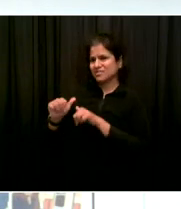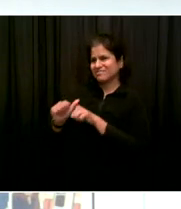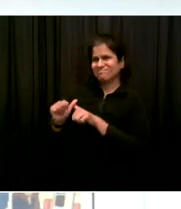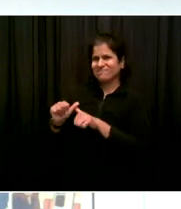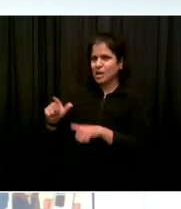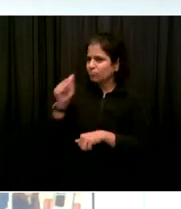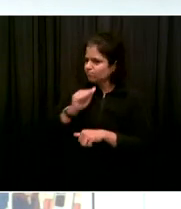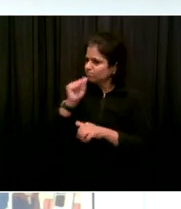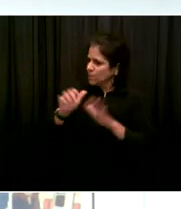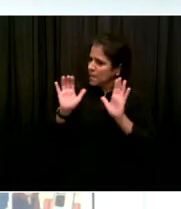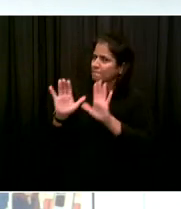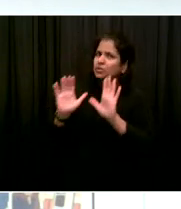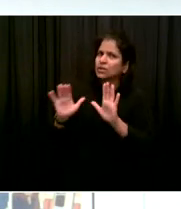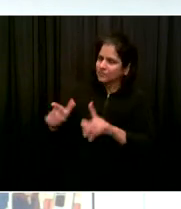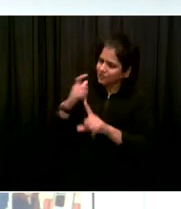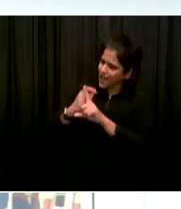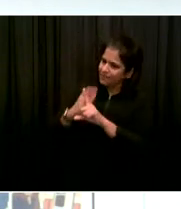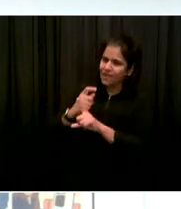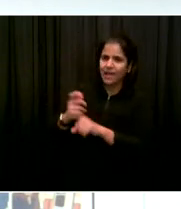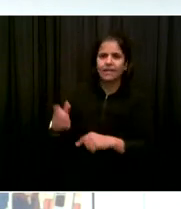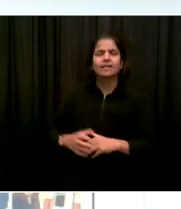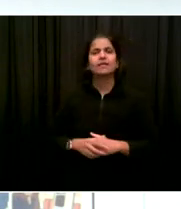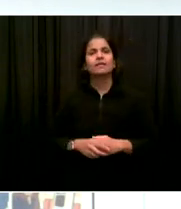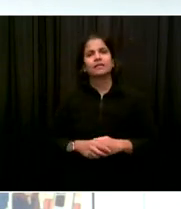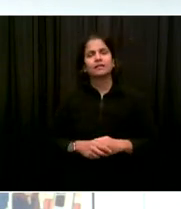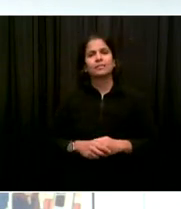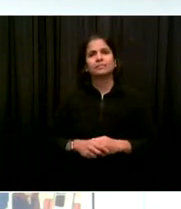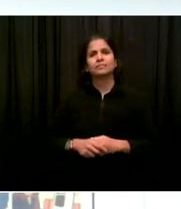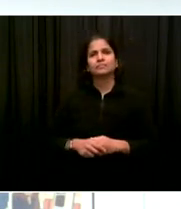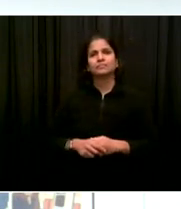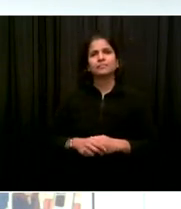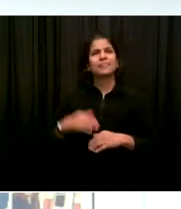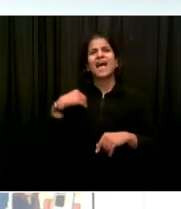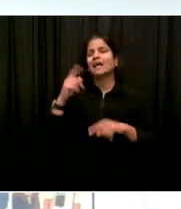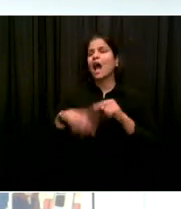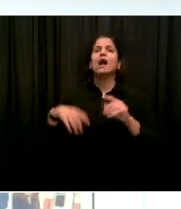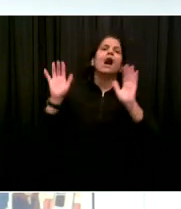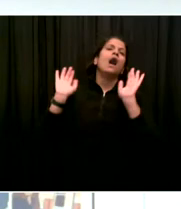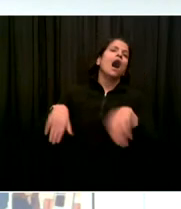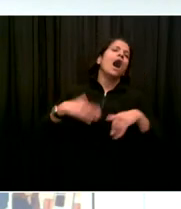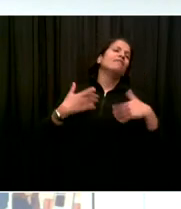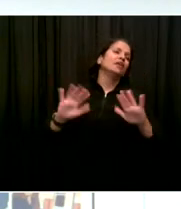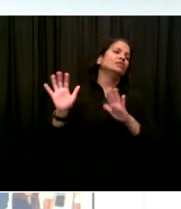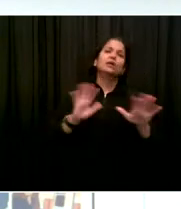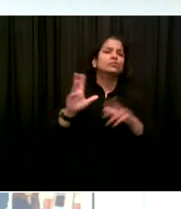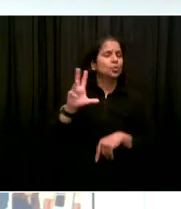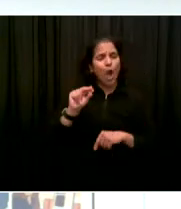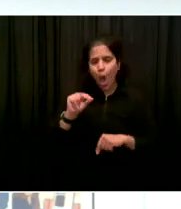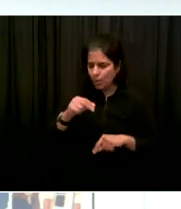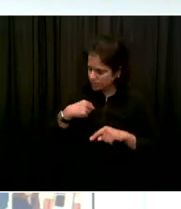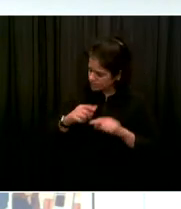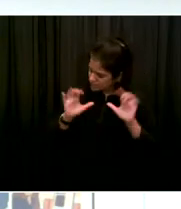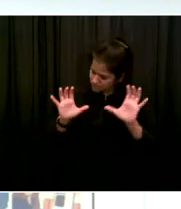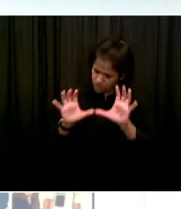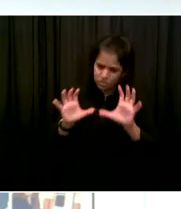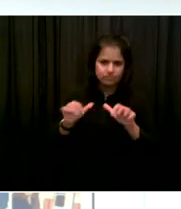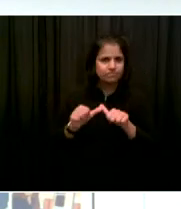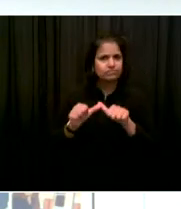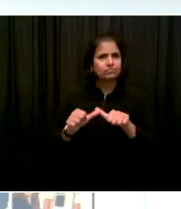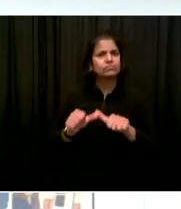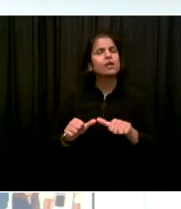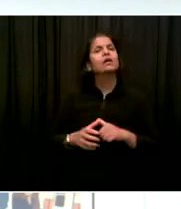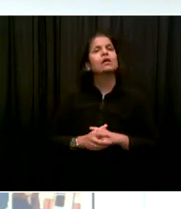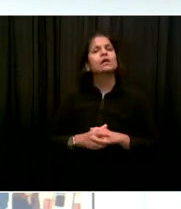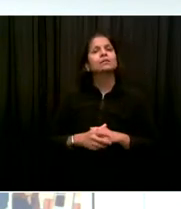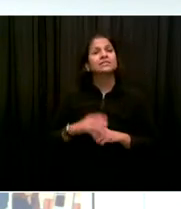we are positioning ourselves to be in the best possible place to do so. The last thing that I'll say just from the scientific perspective is that